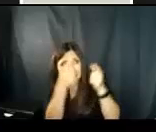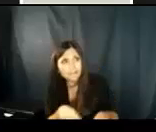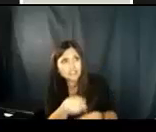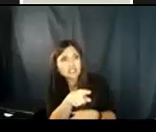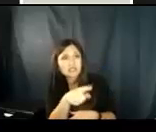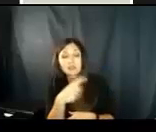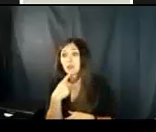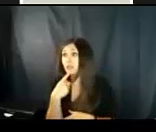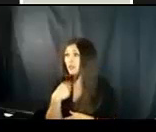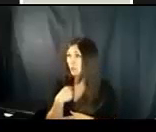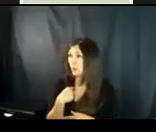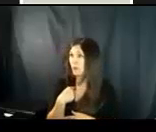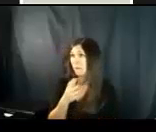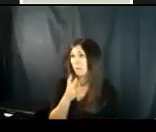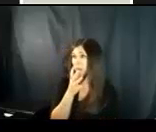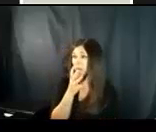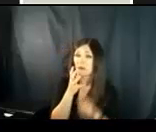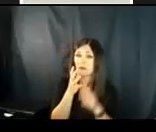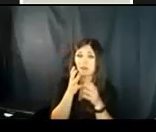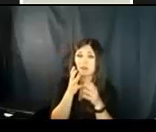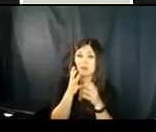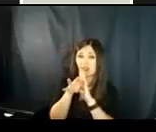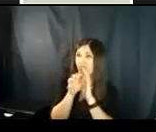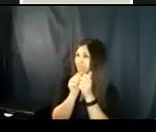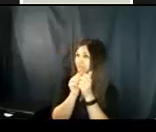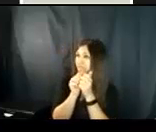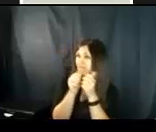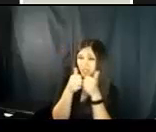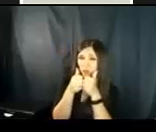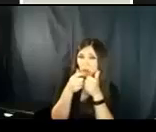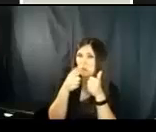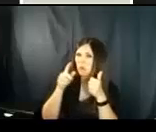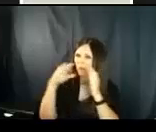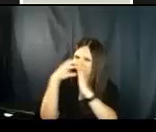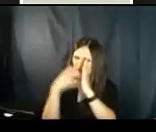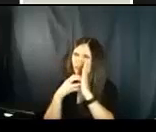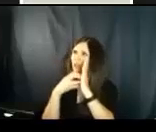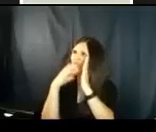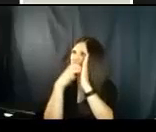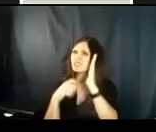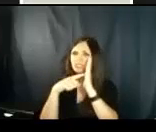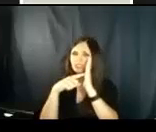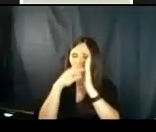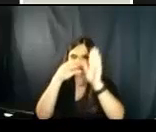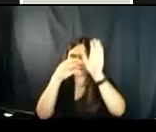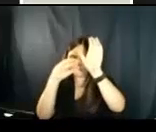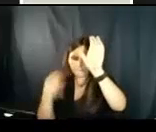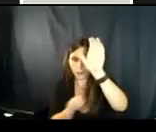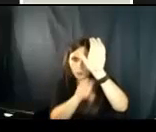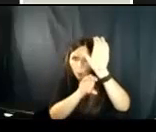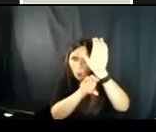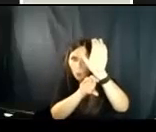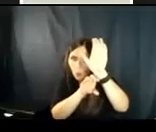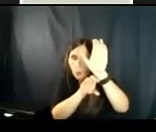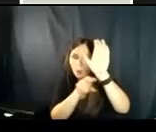he said to me, Mom, the video, there were some, the text script of the video was below the video. I was able to read